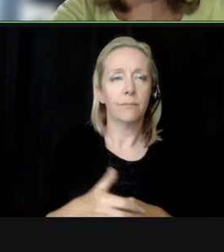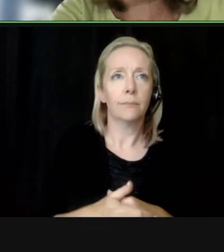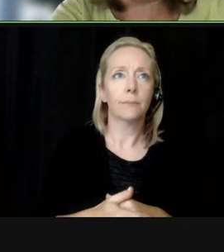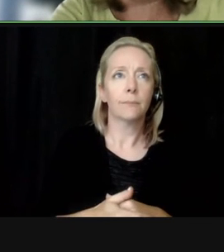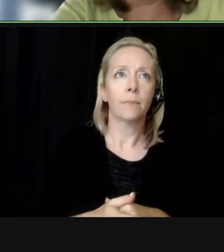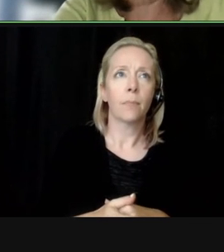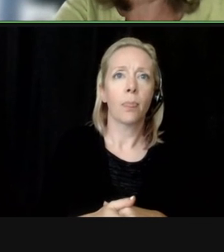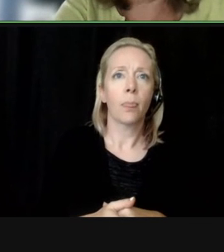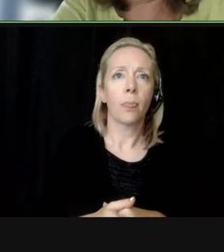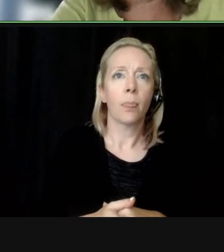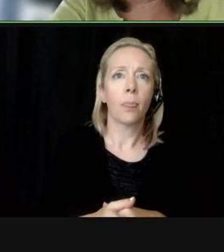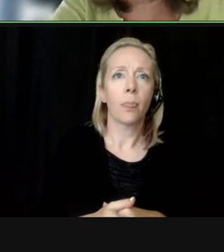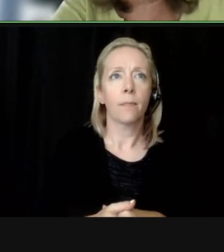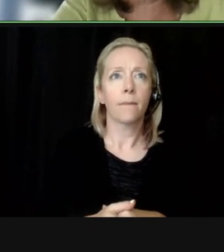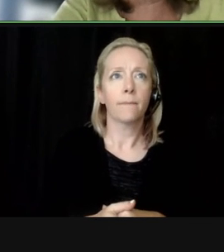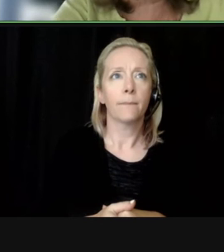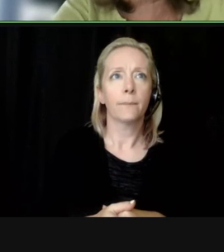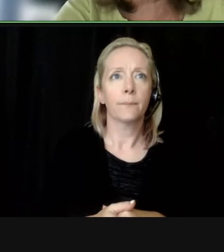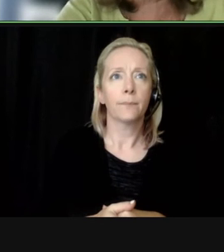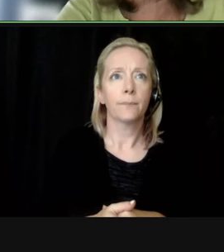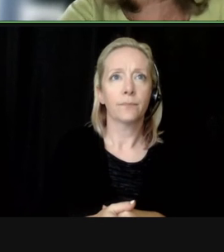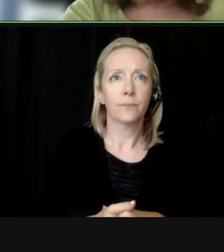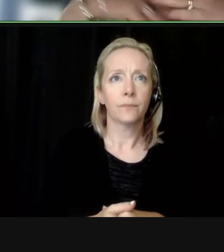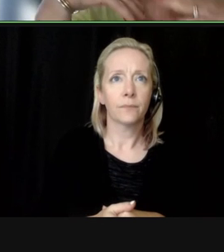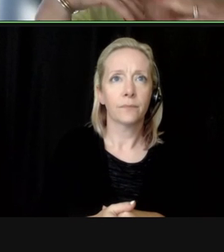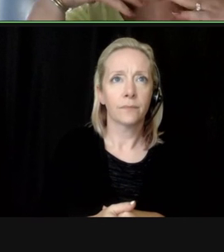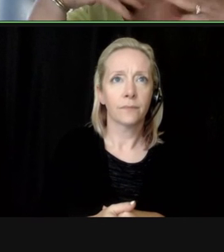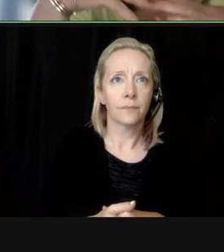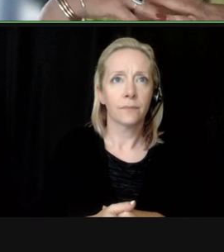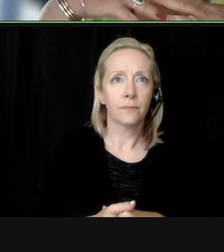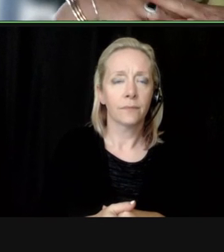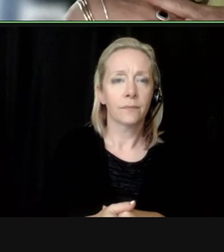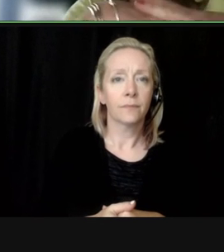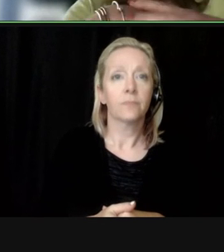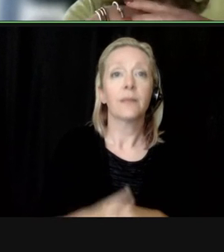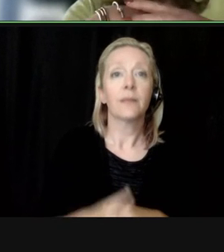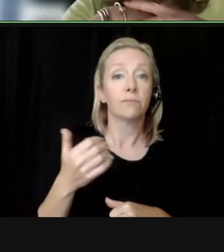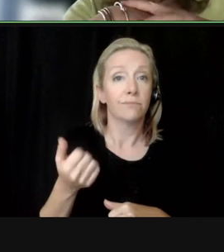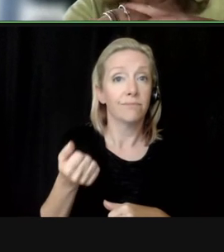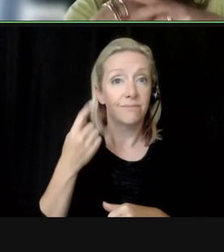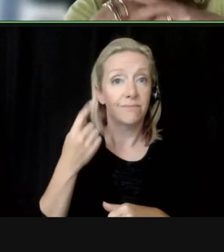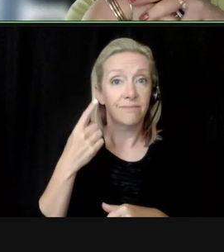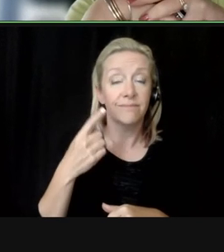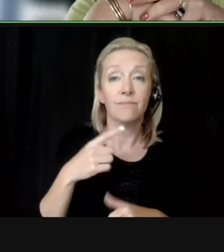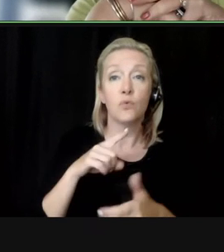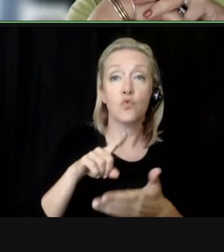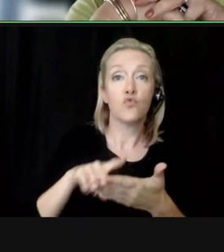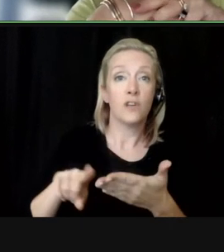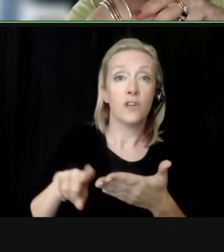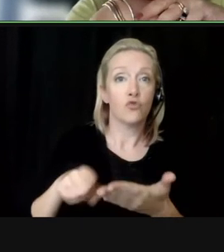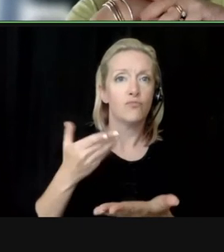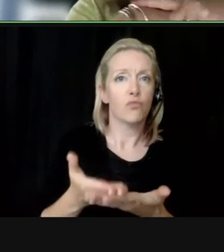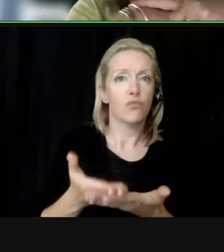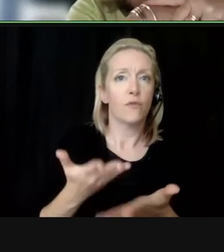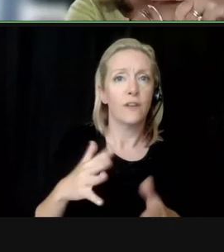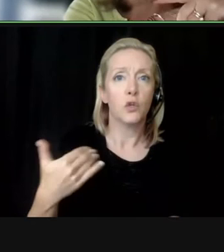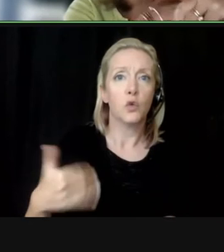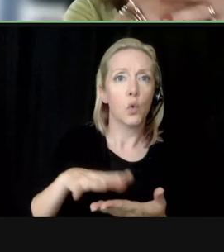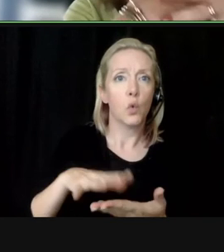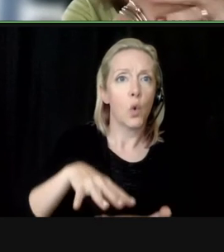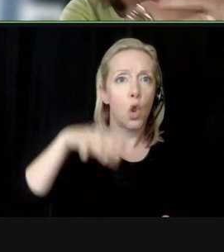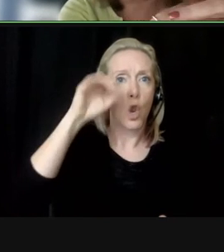We also know that research has shown us that there are a lot of barriers. And so some of the barriers that we have is